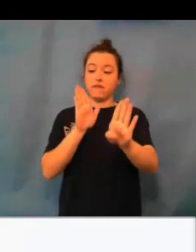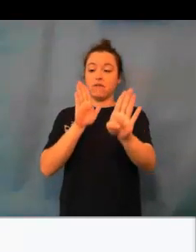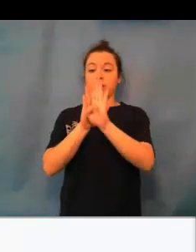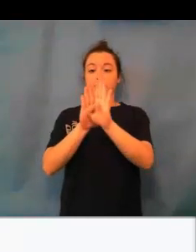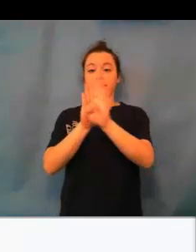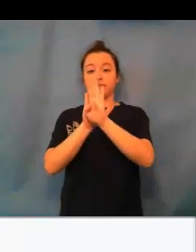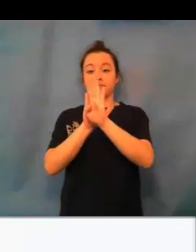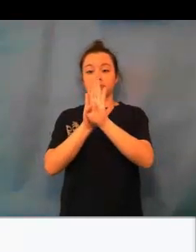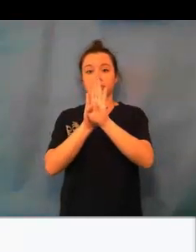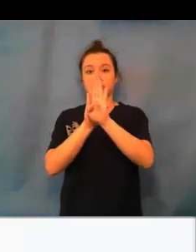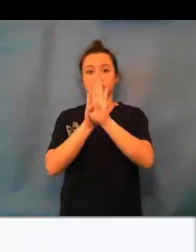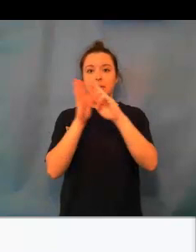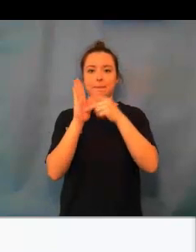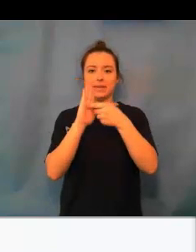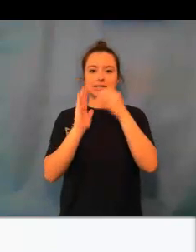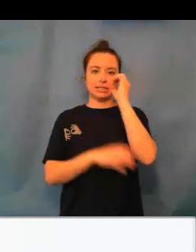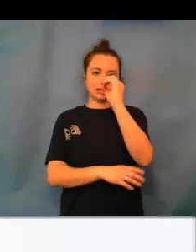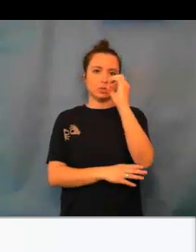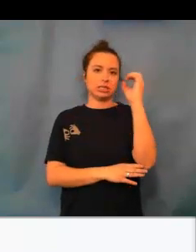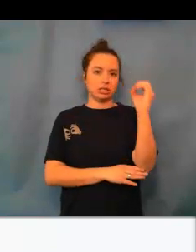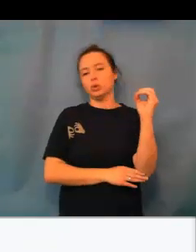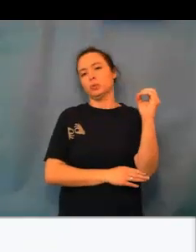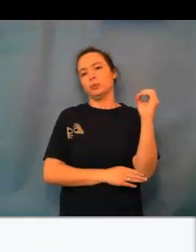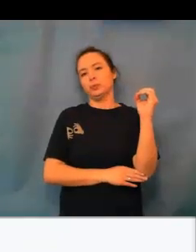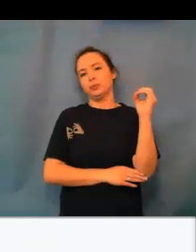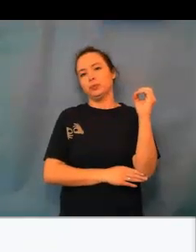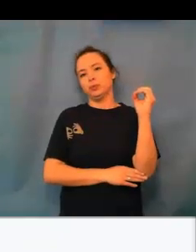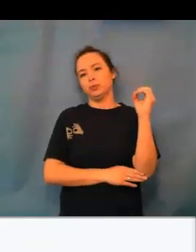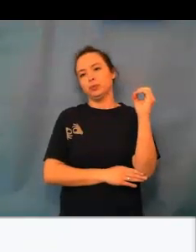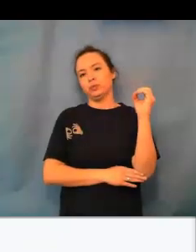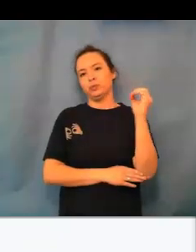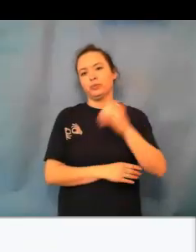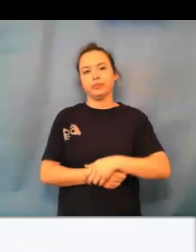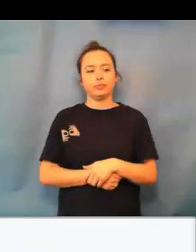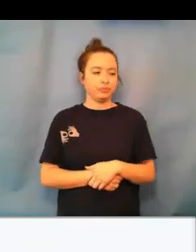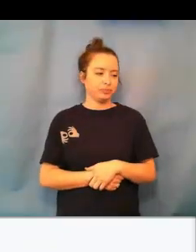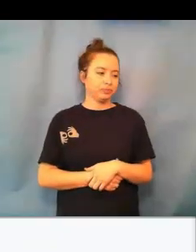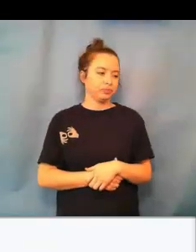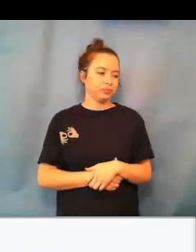12, we know the minutes start over and it's o'clock and it reads 0.